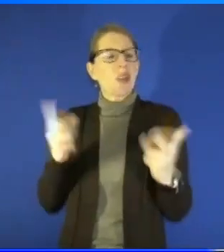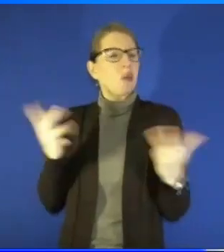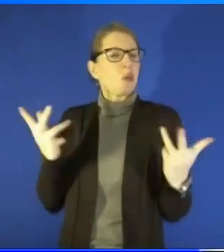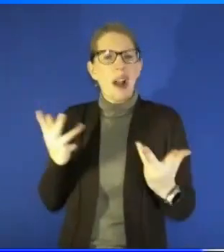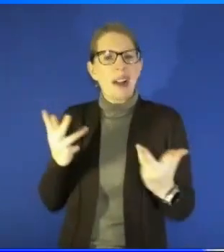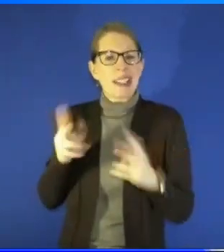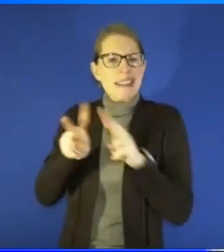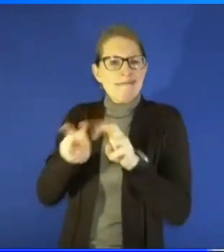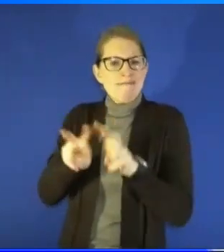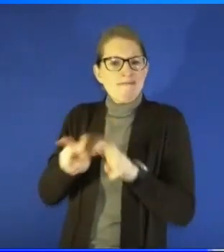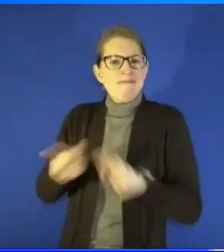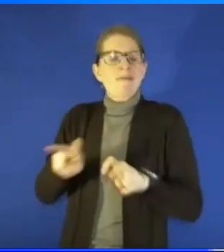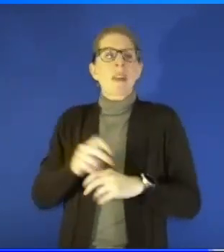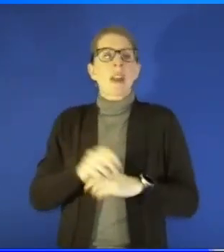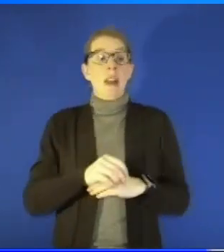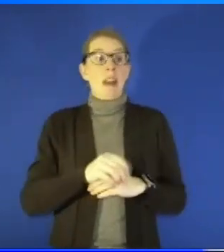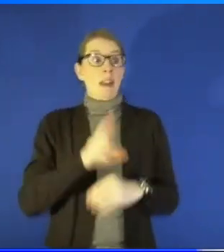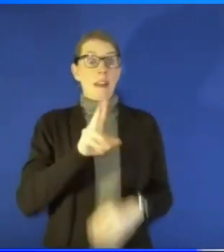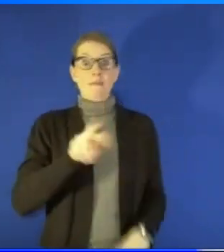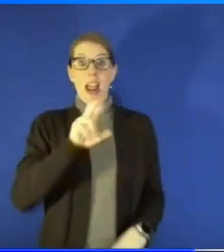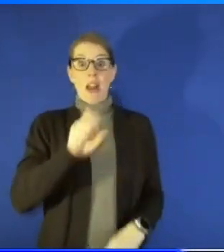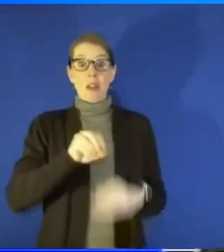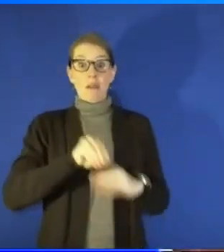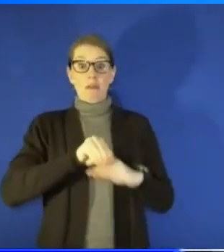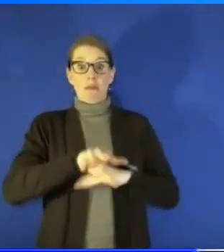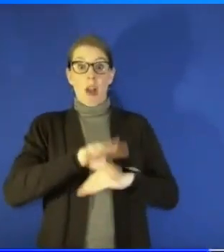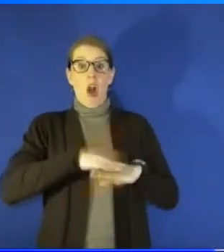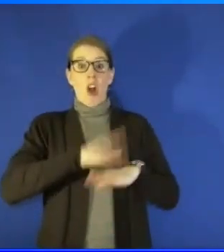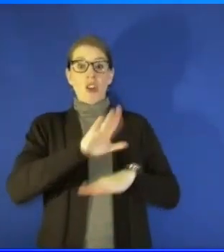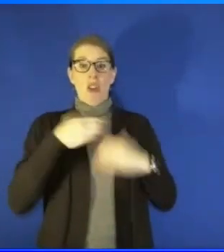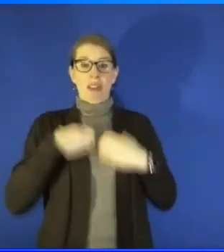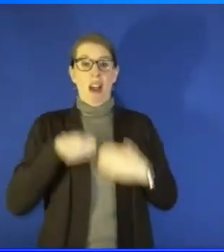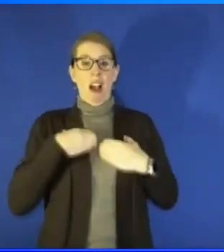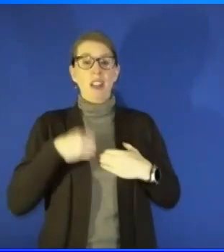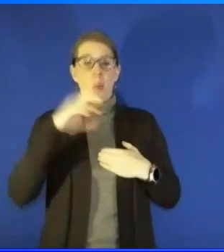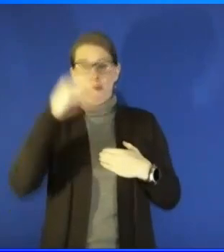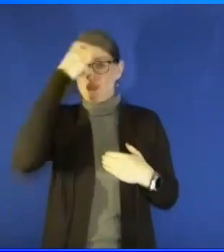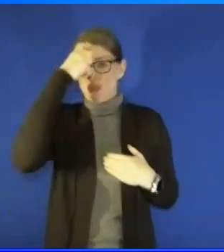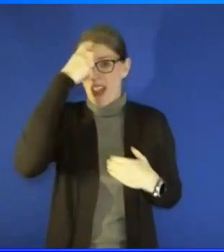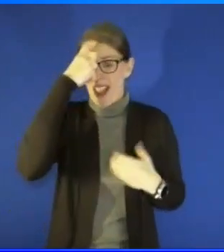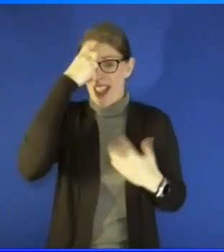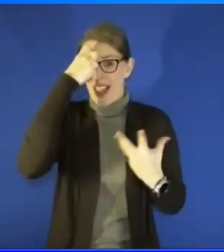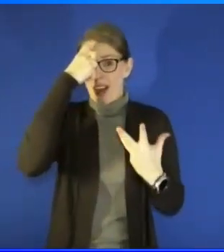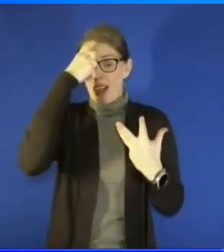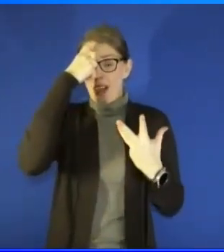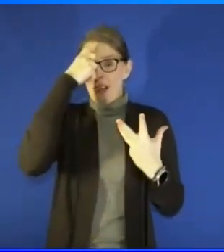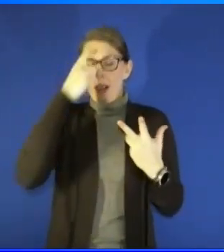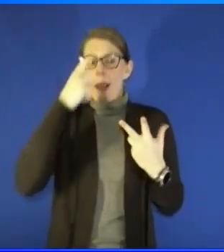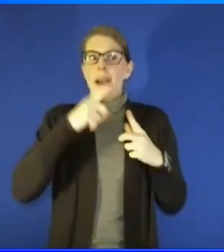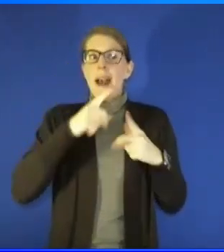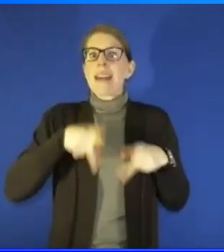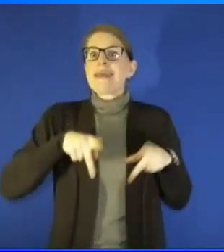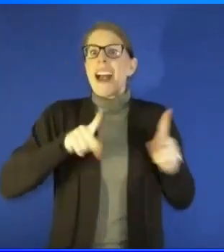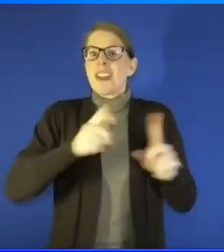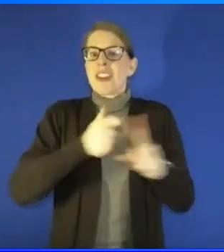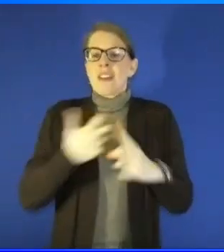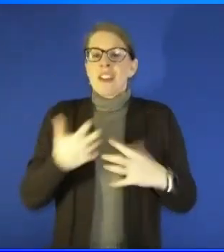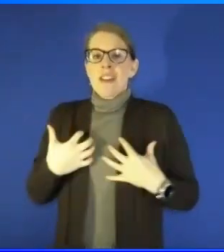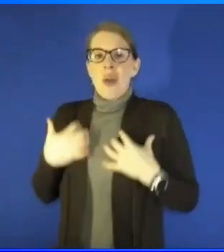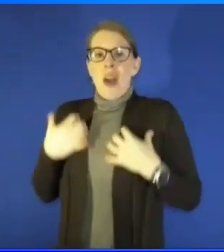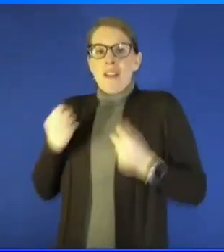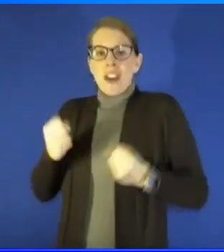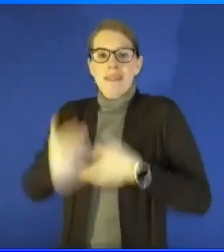the effect that this virus had on your lungs or on your brain that allowed you to recover to the point that Stephanie